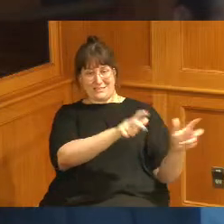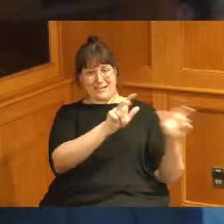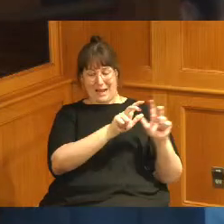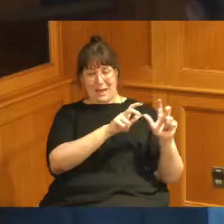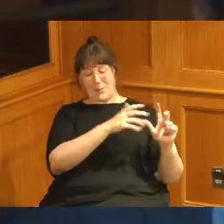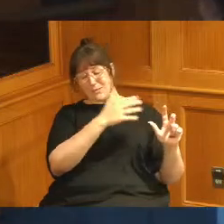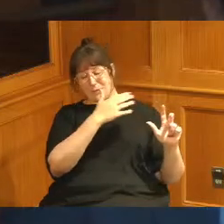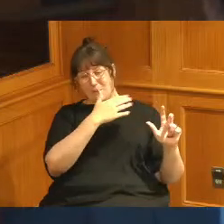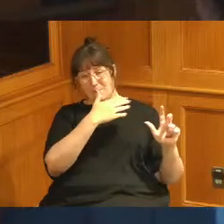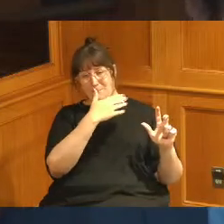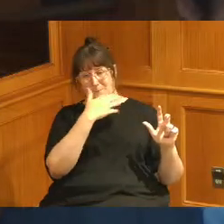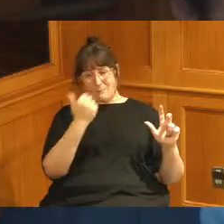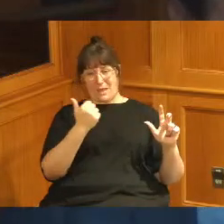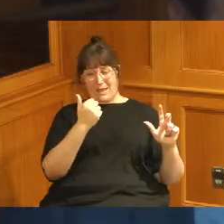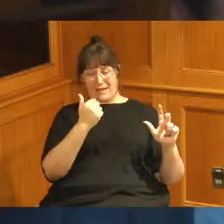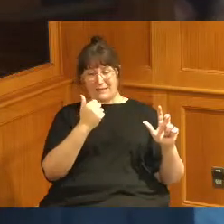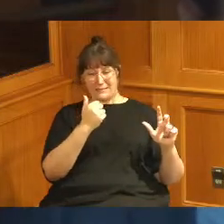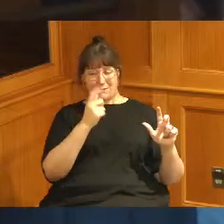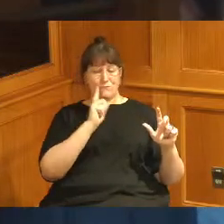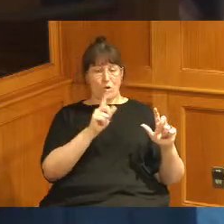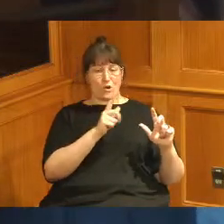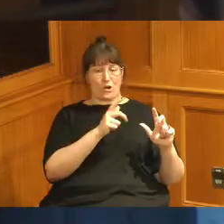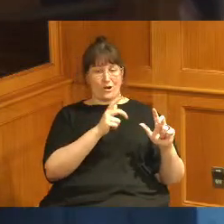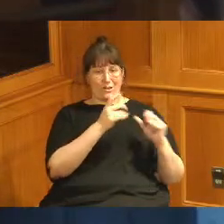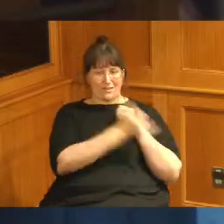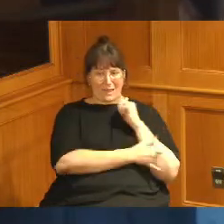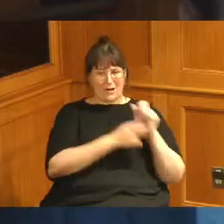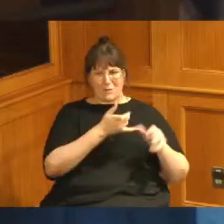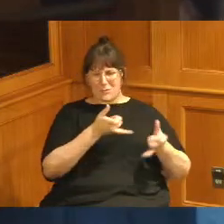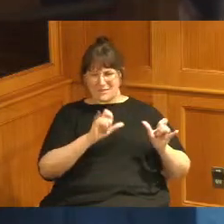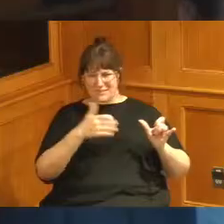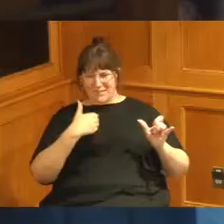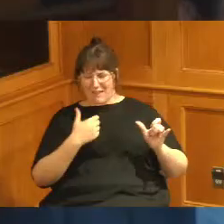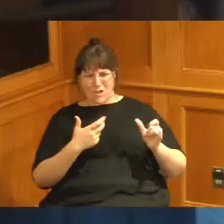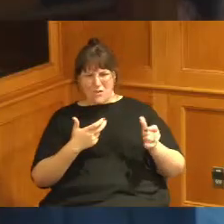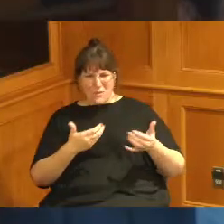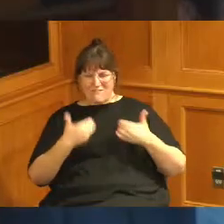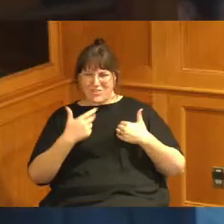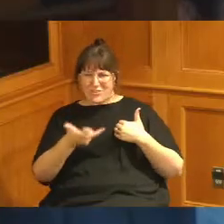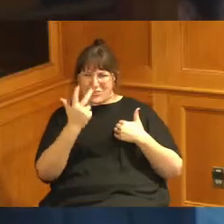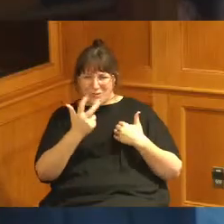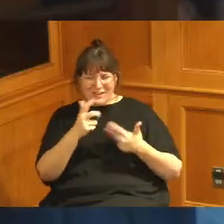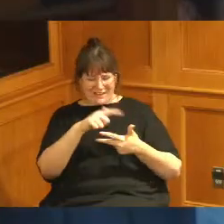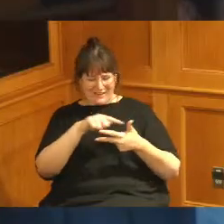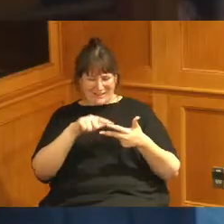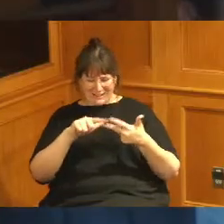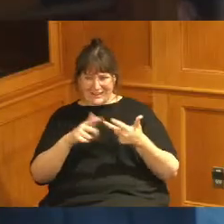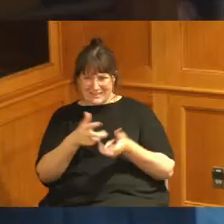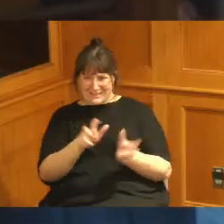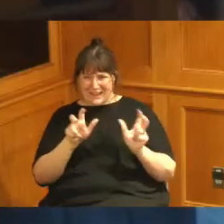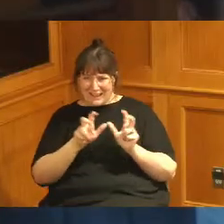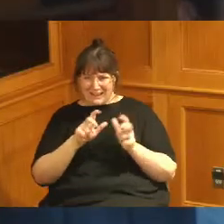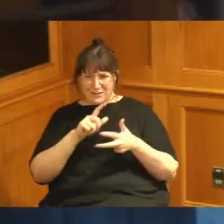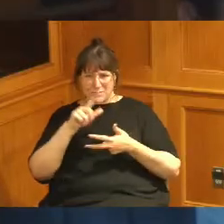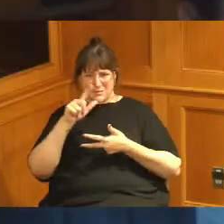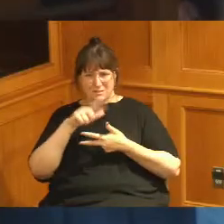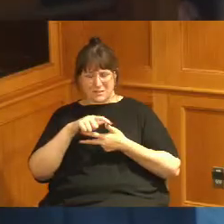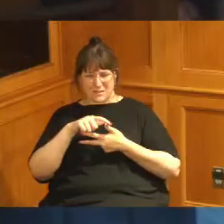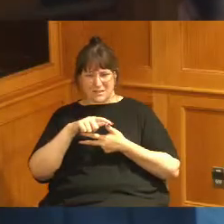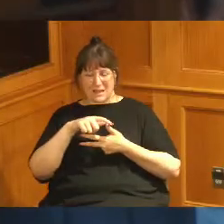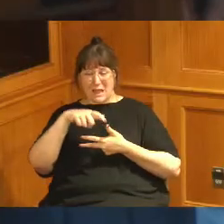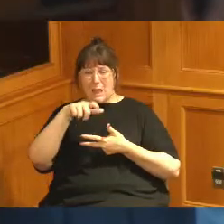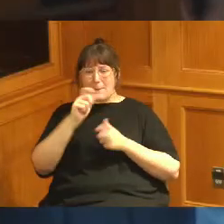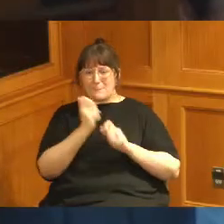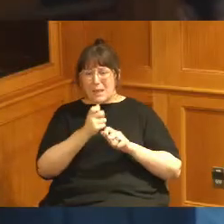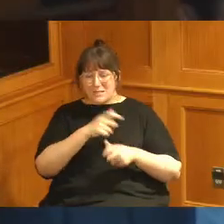biggest asset of the county, but we still have a red stadium. We have 3 stadiums here. We have a Major League